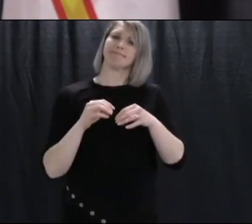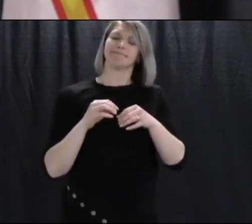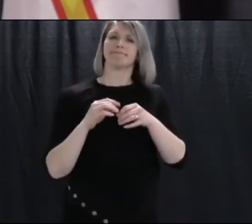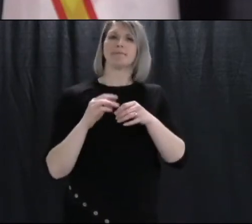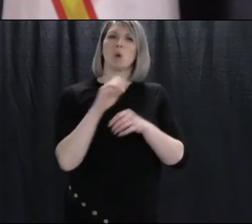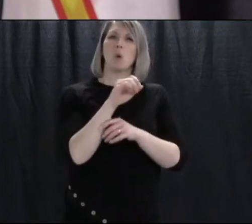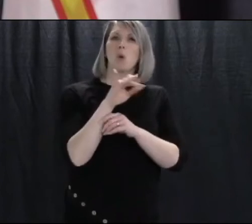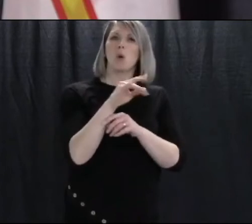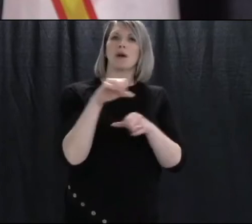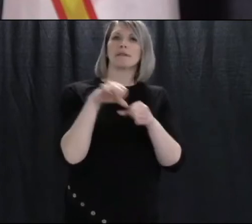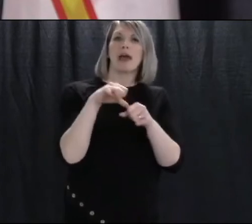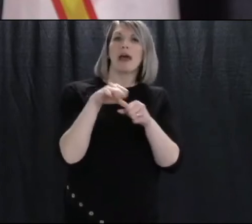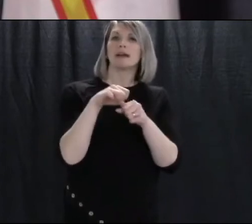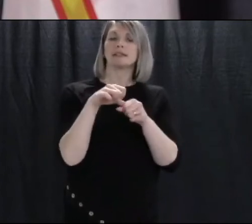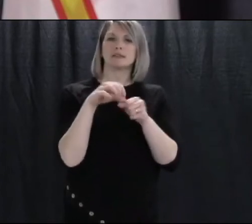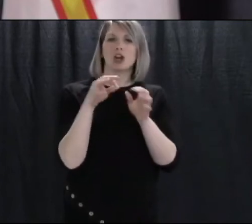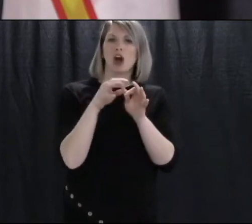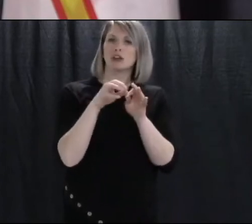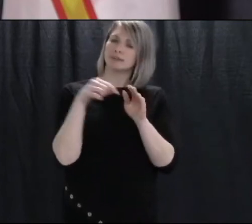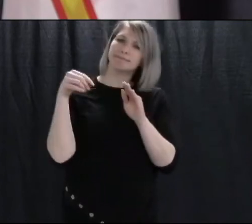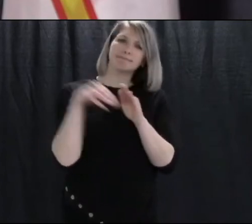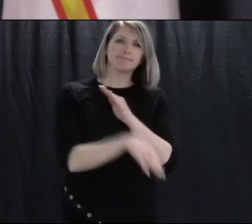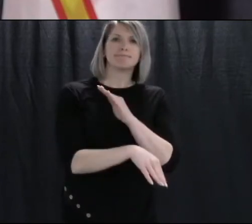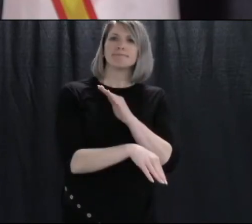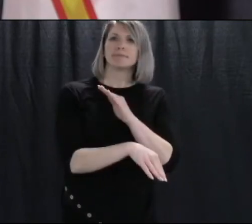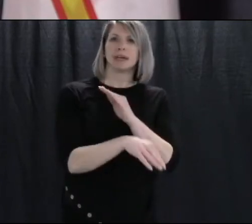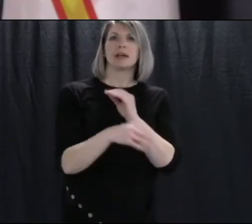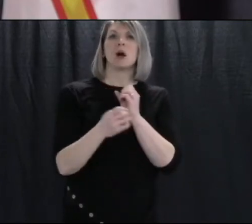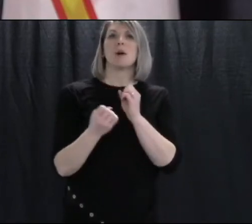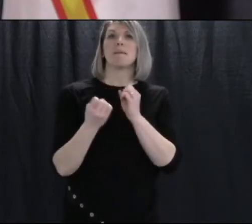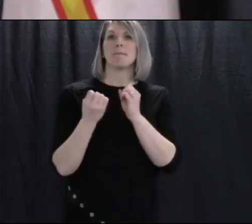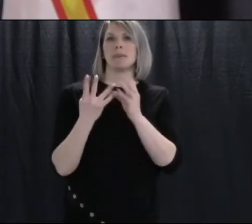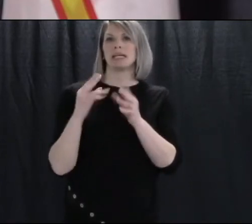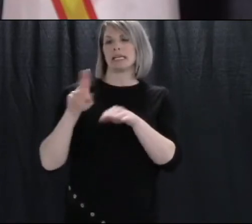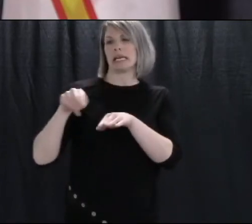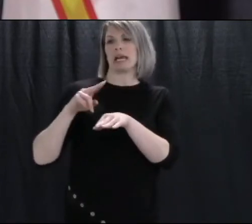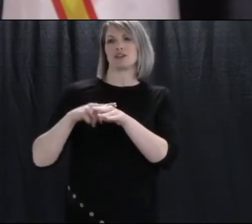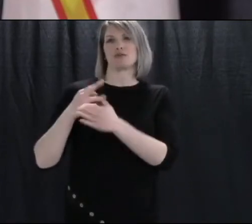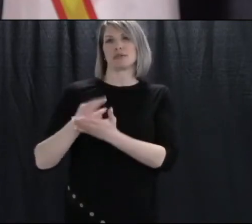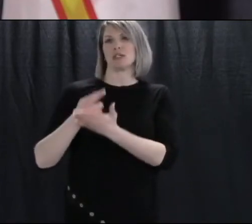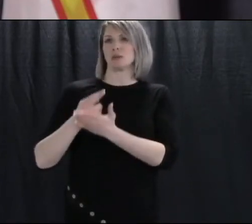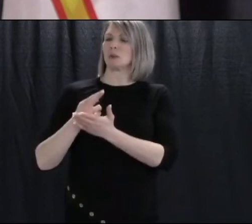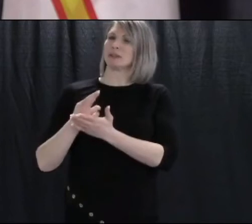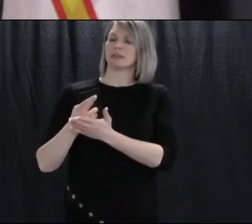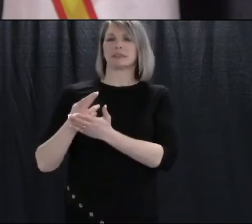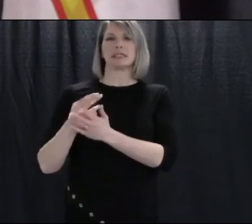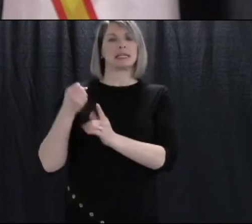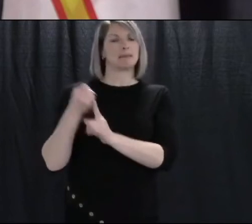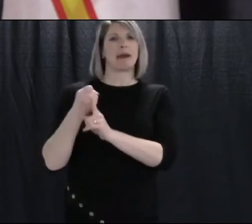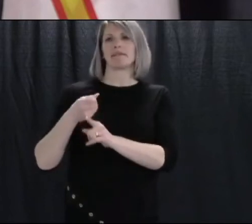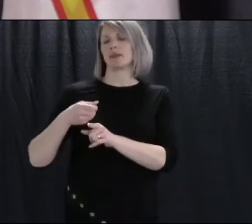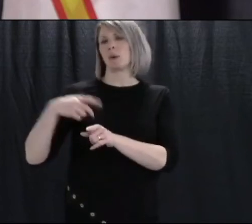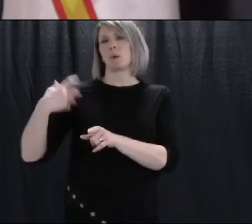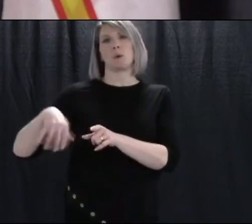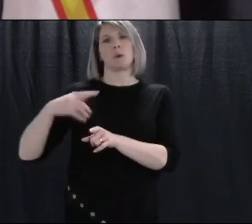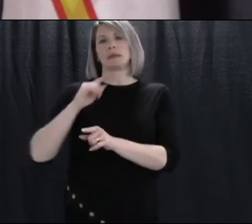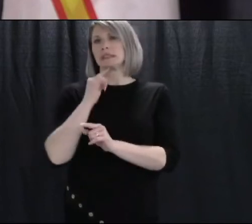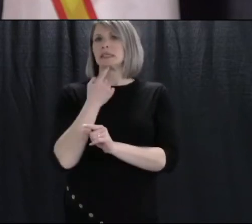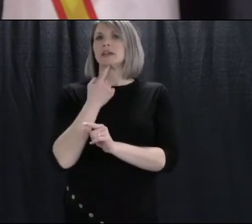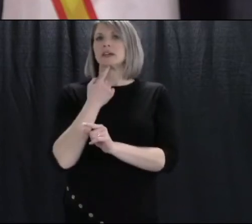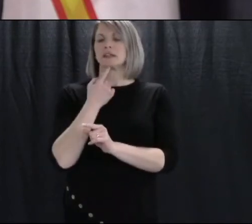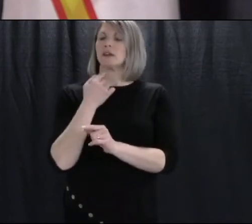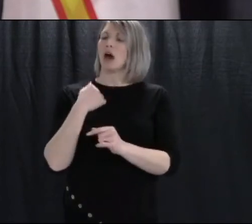with oil prices. We know what's happening in most natural resource developments now in Newfoundland and Labrador. So I've been, speaking